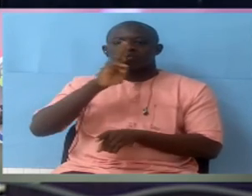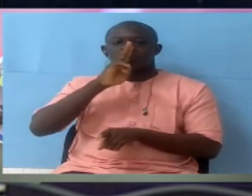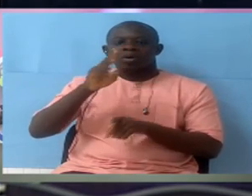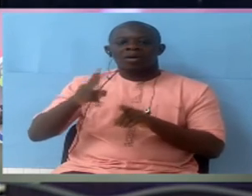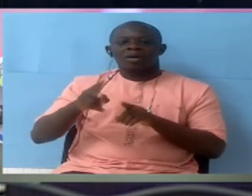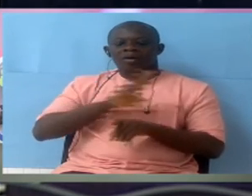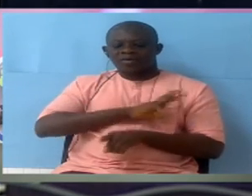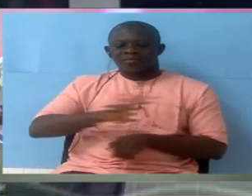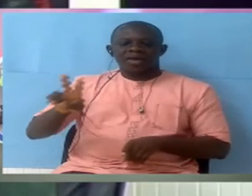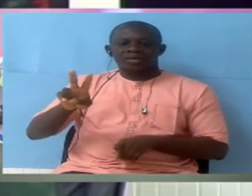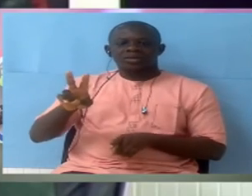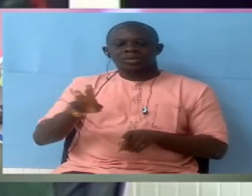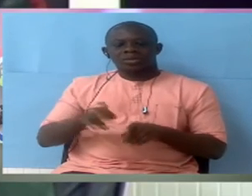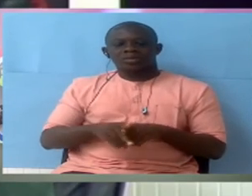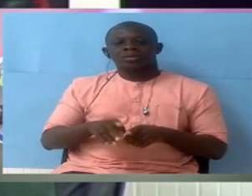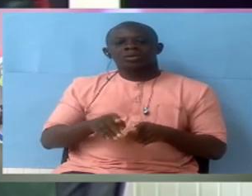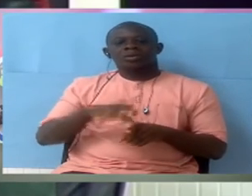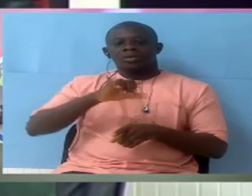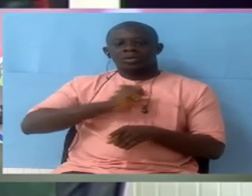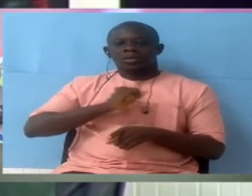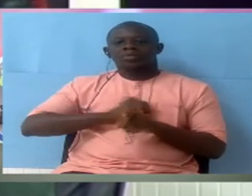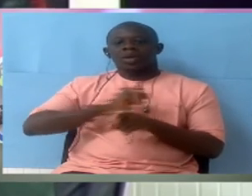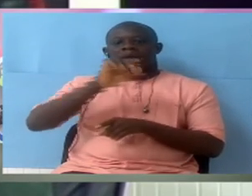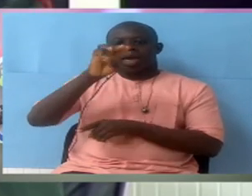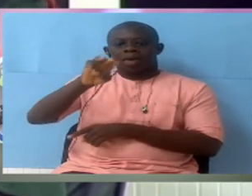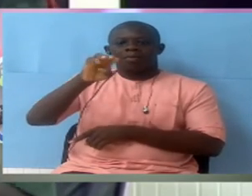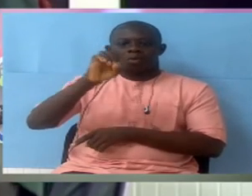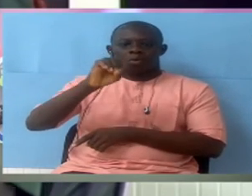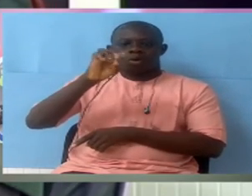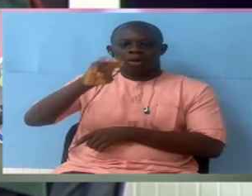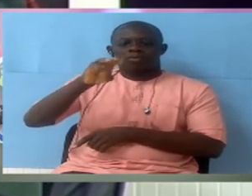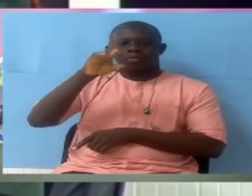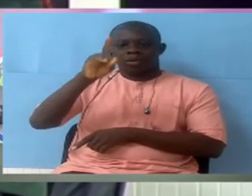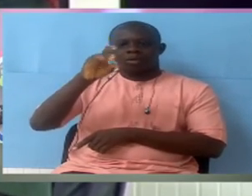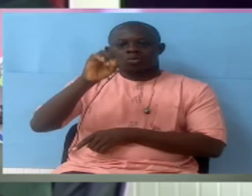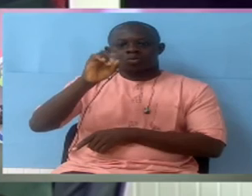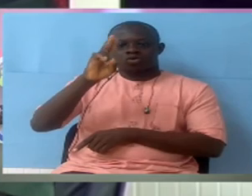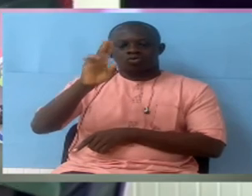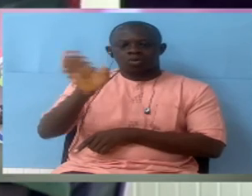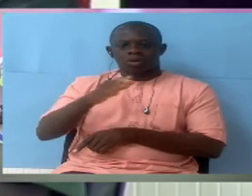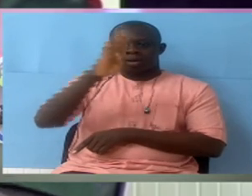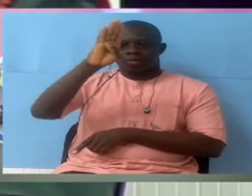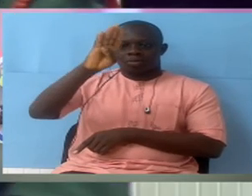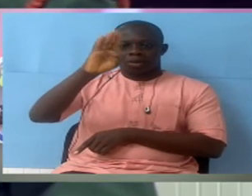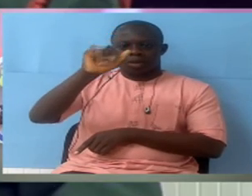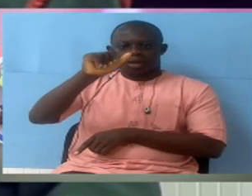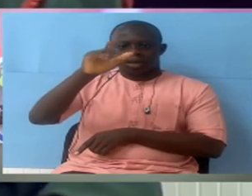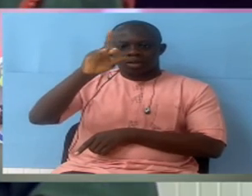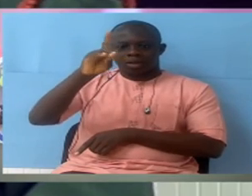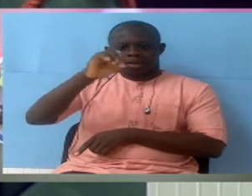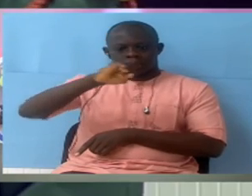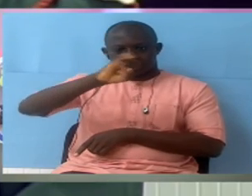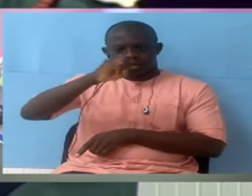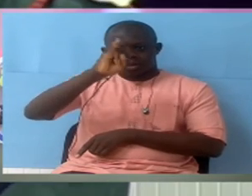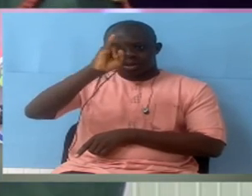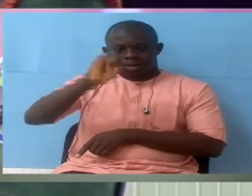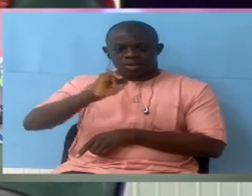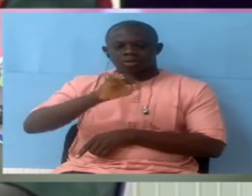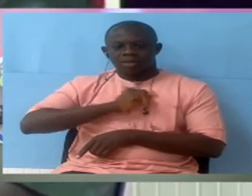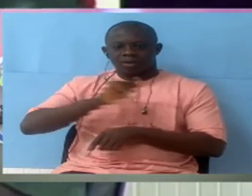mom moy kan? Lieutenant Colonel Momodou Bodiam. Lieutenant Colonel Modou Badji. Lieutenant Colonel Modou Badji mo topon ci